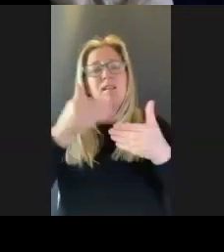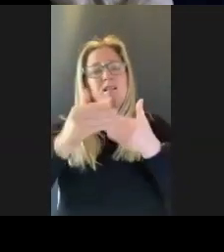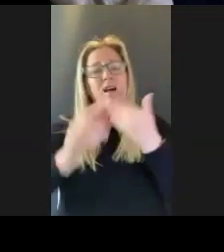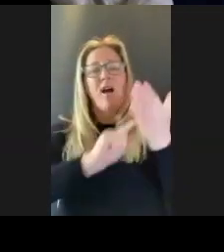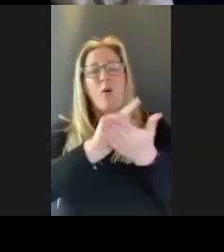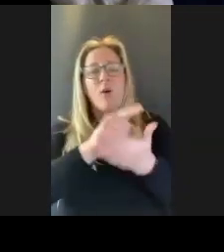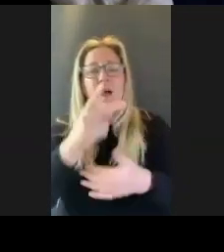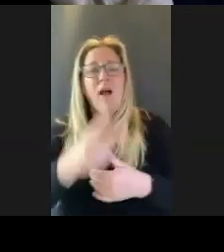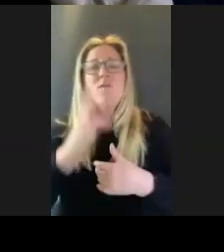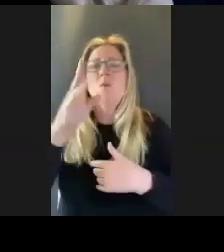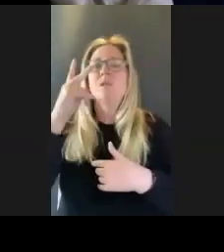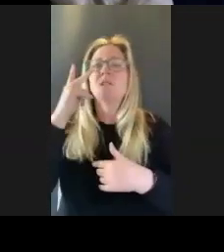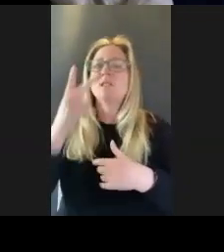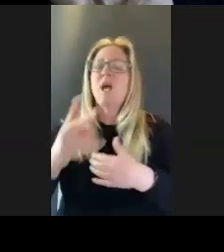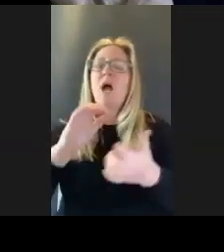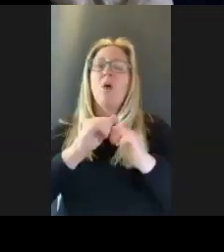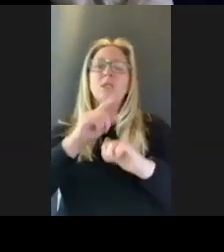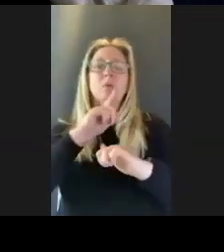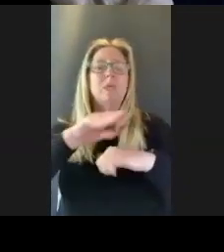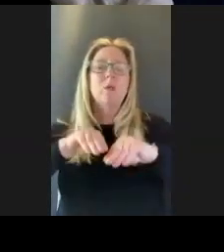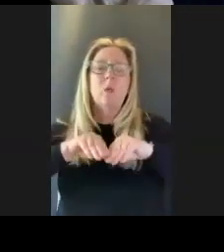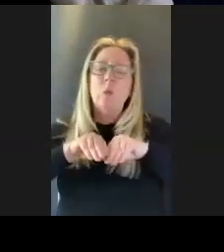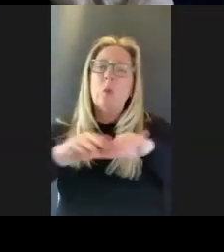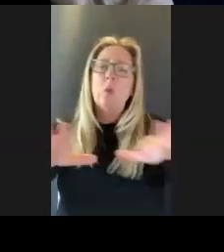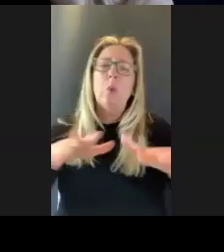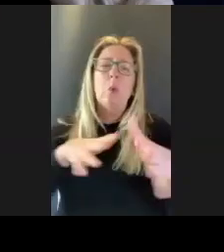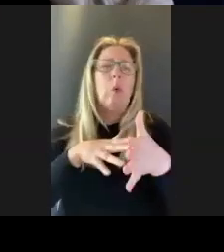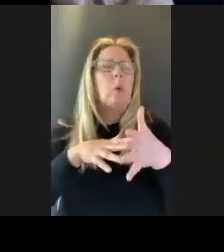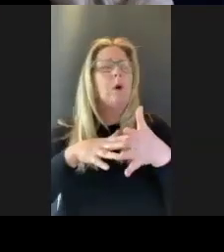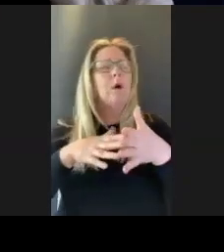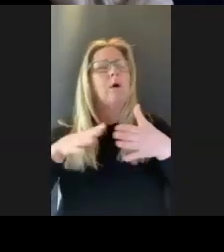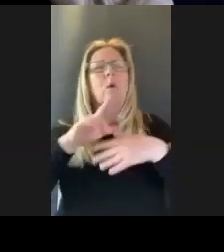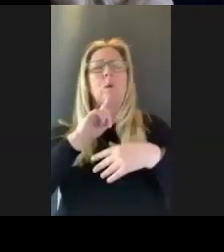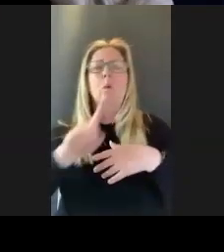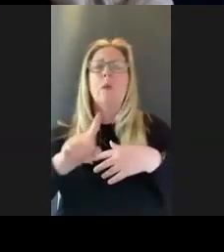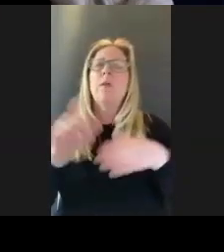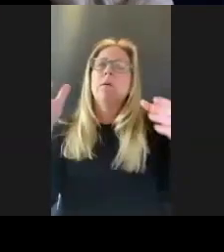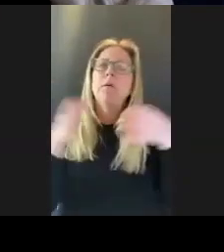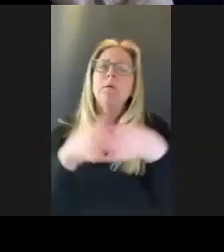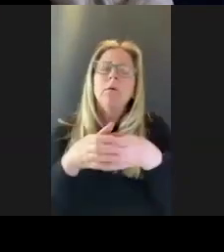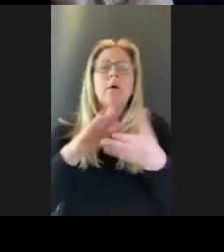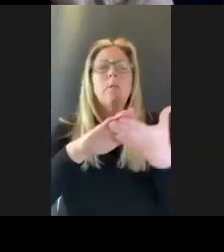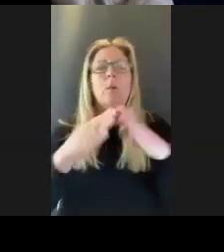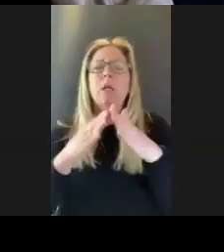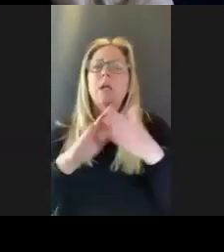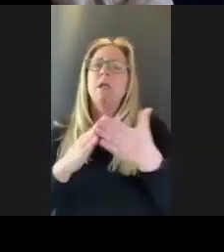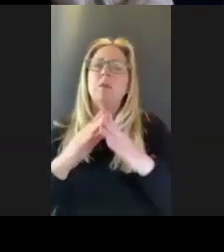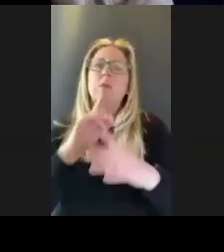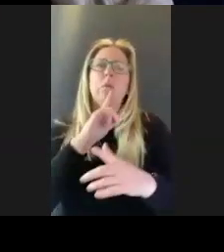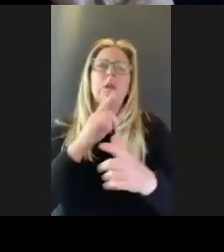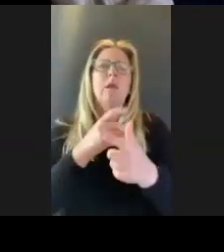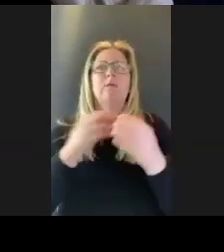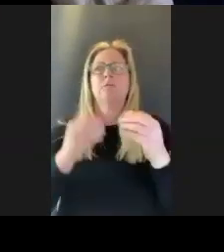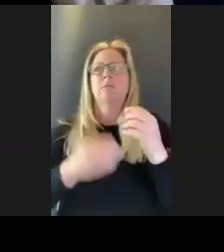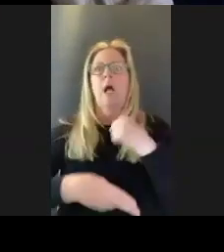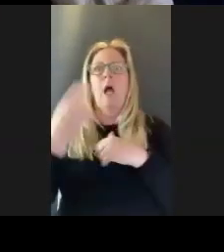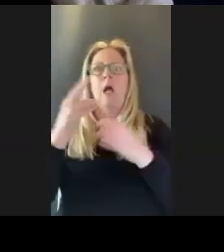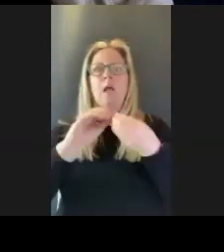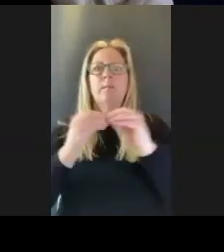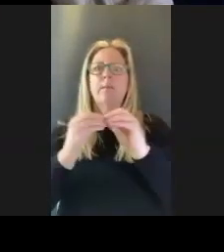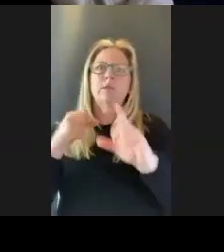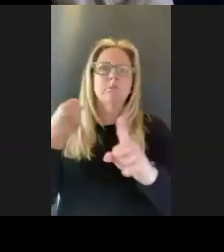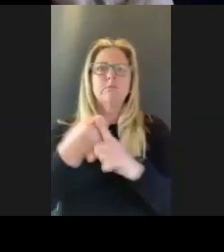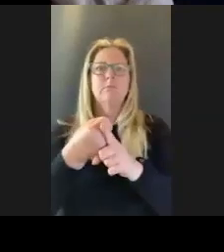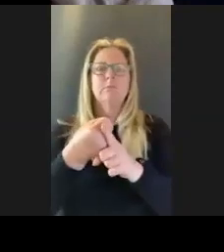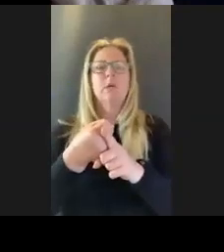reaching our most vulnerable communities and at significantly higher rates. On the screen, you will see